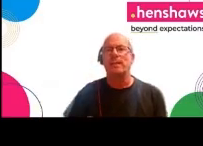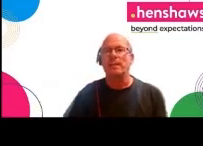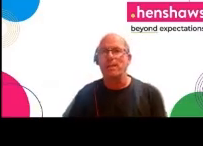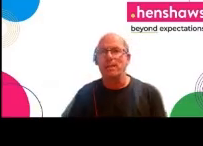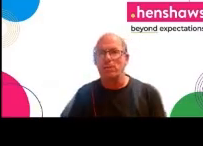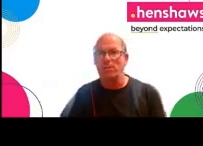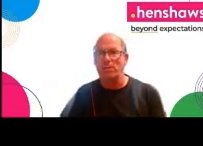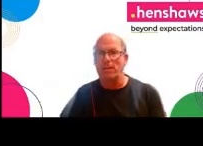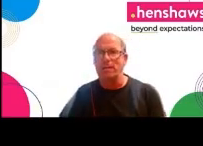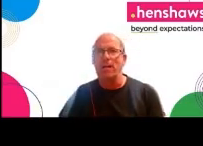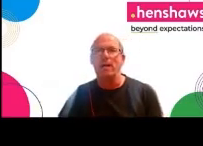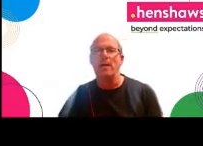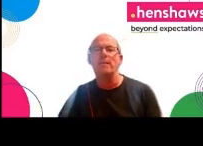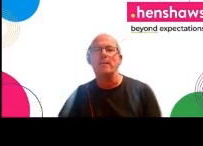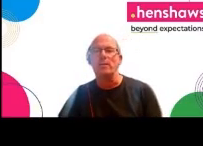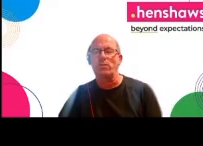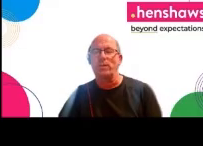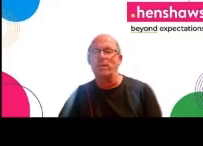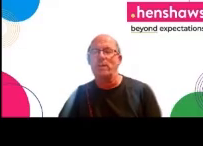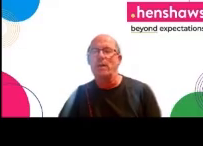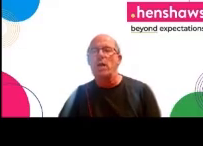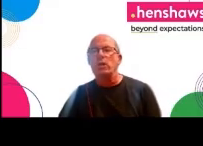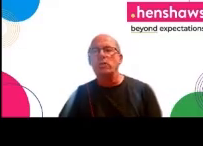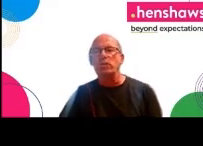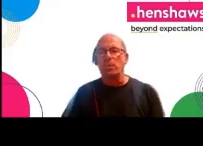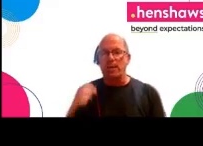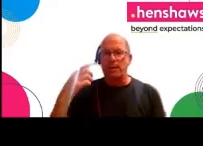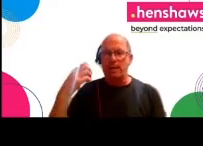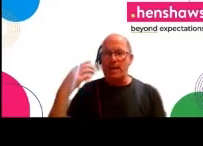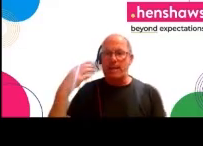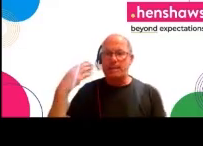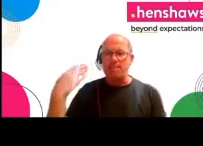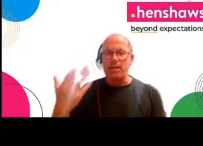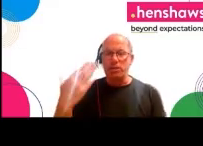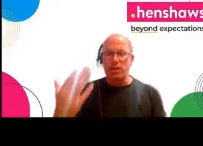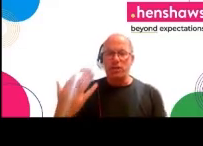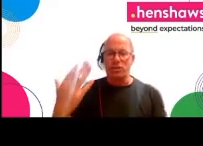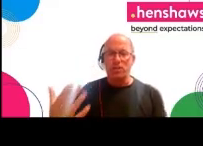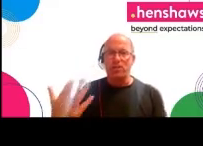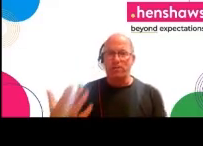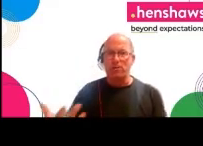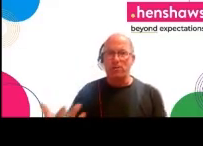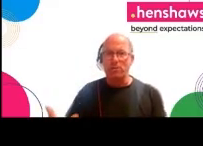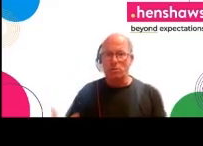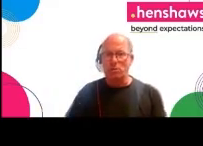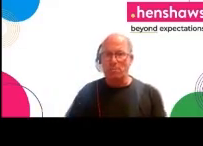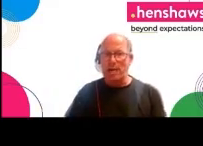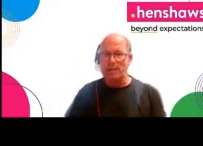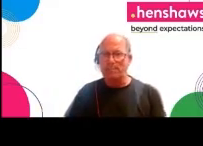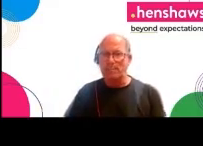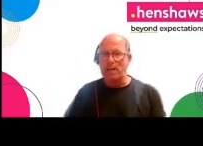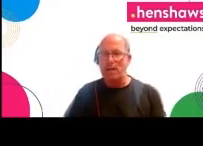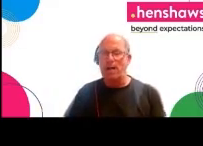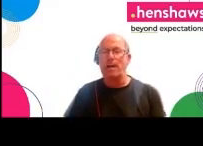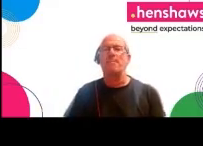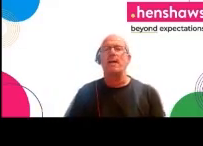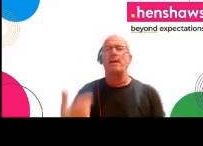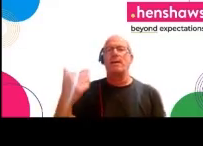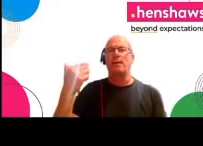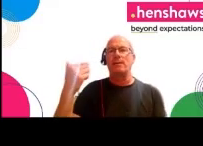Okay, and that's taken me to the next screen. So the main gestures for TalkBack,